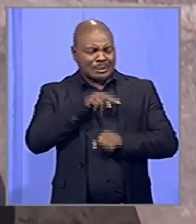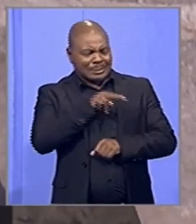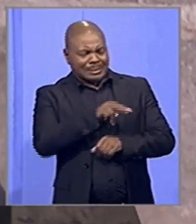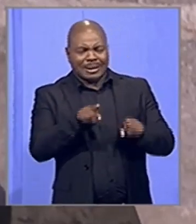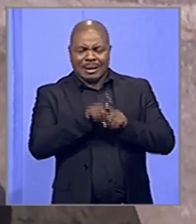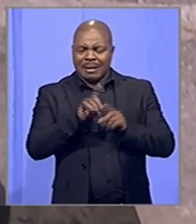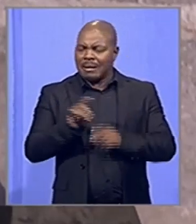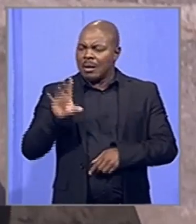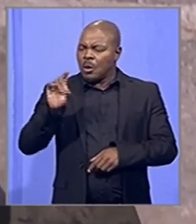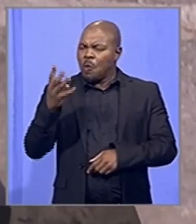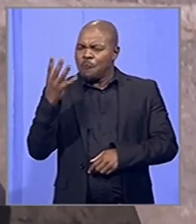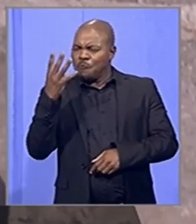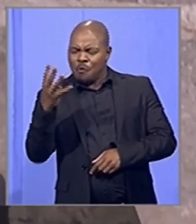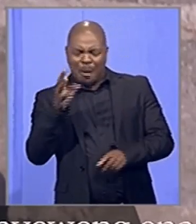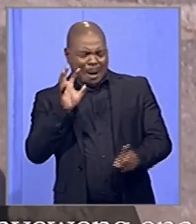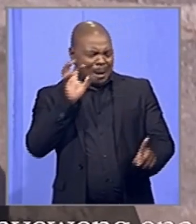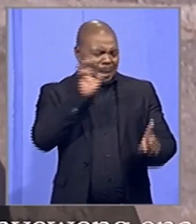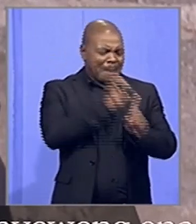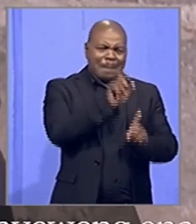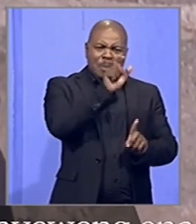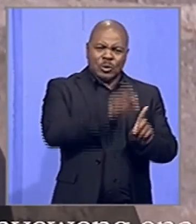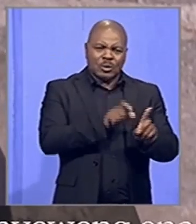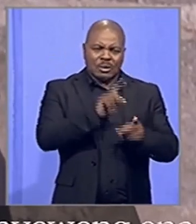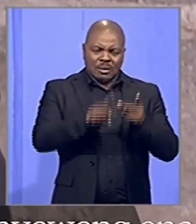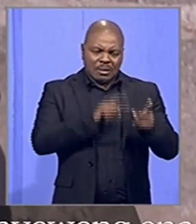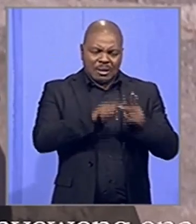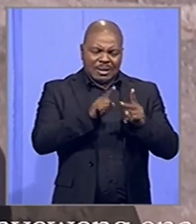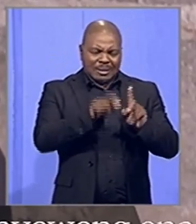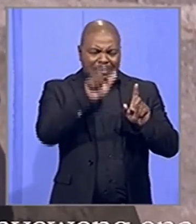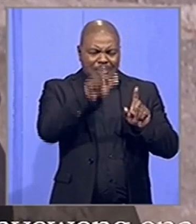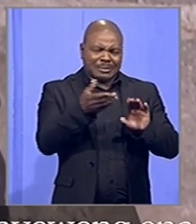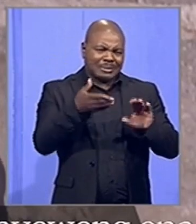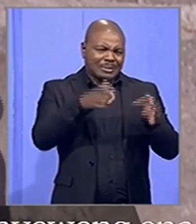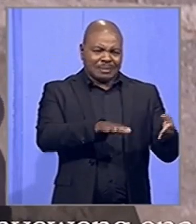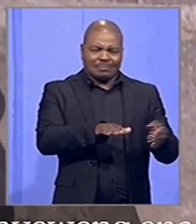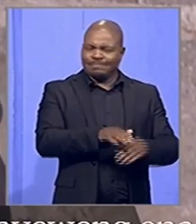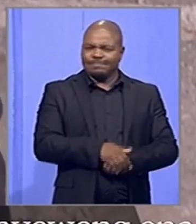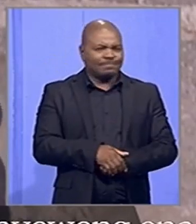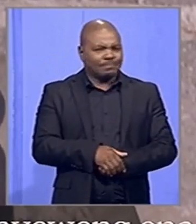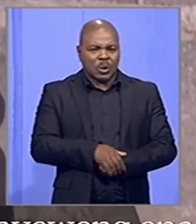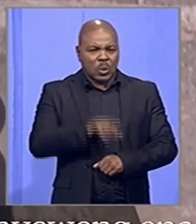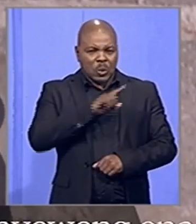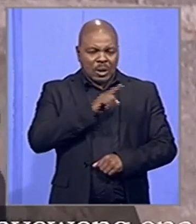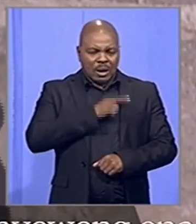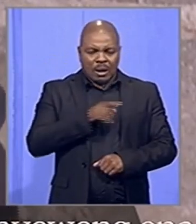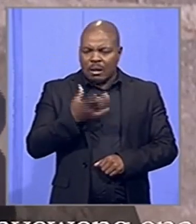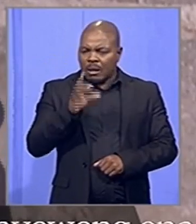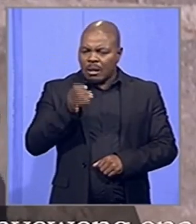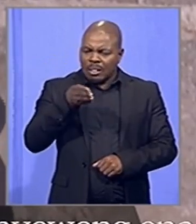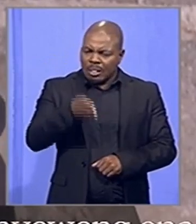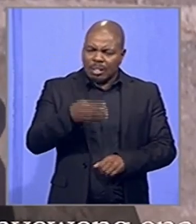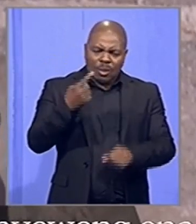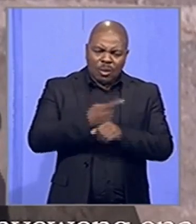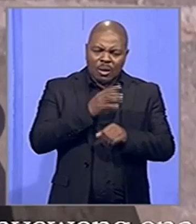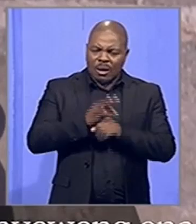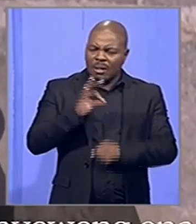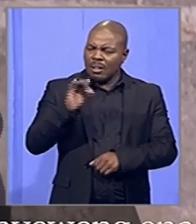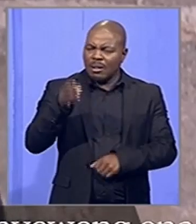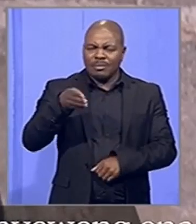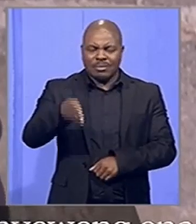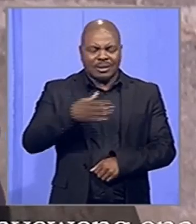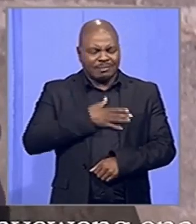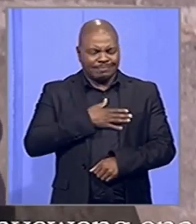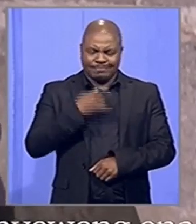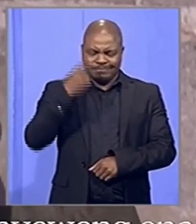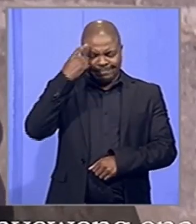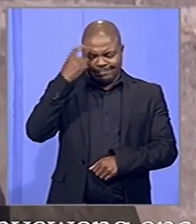kwakho. It's something else, you know, ukulahlekelwe ngumoya uphuma umoya, knowing that these cruel things they are here ziyatya kubhlungu. I can just imagine the pain. I